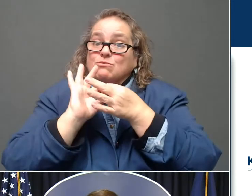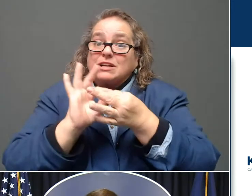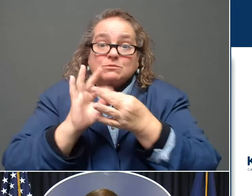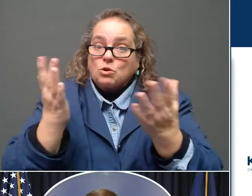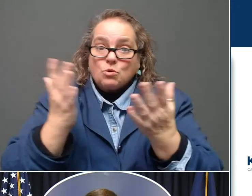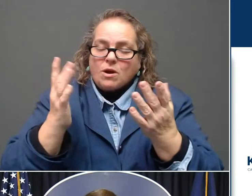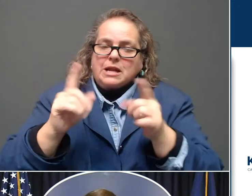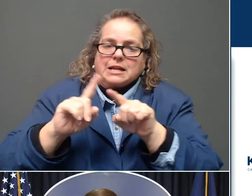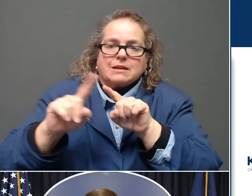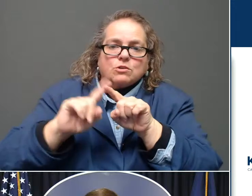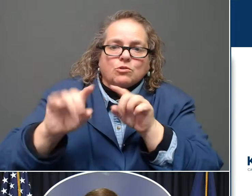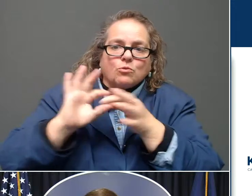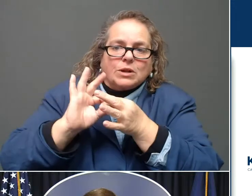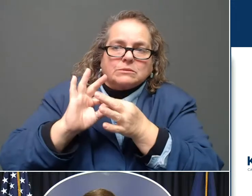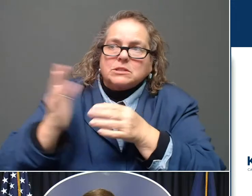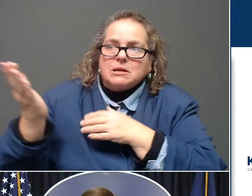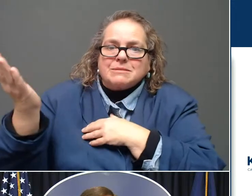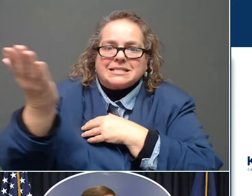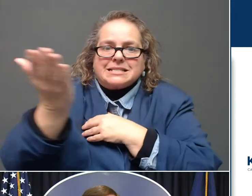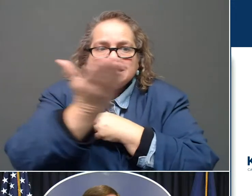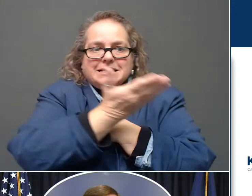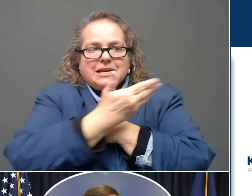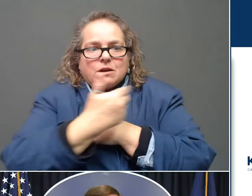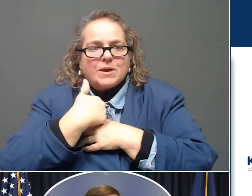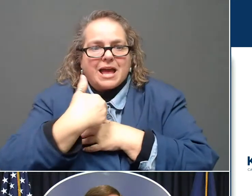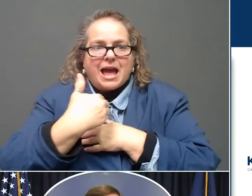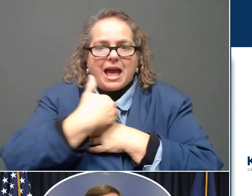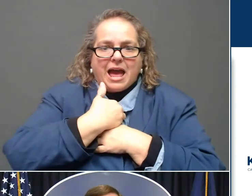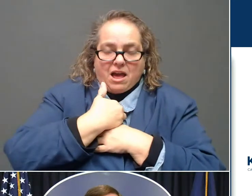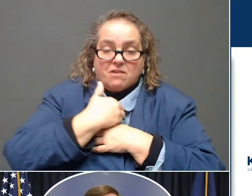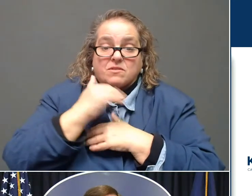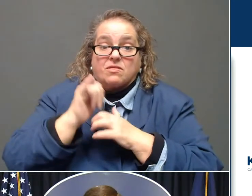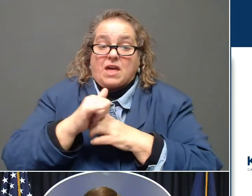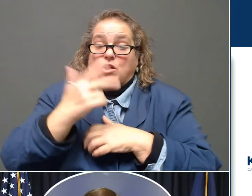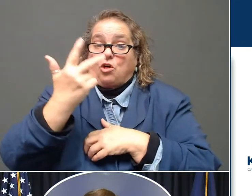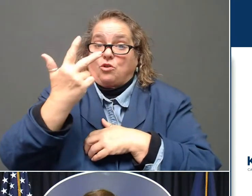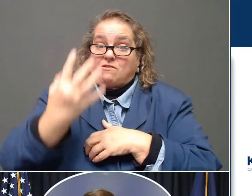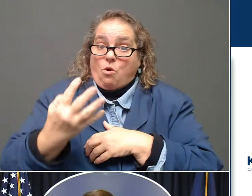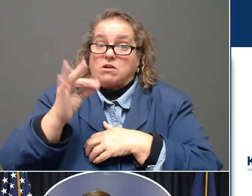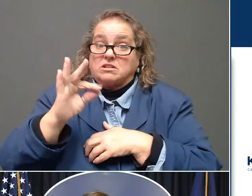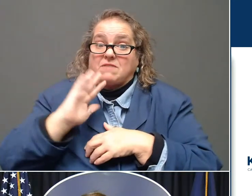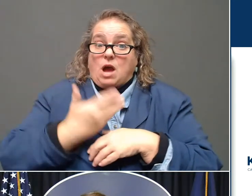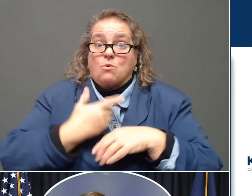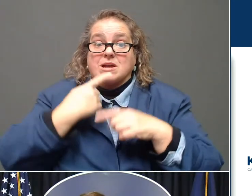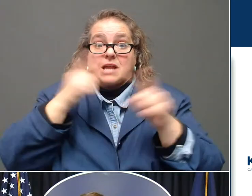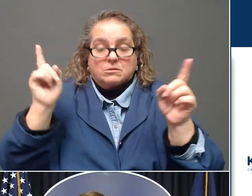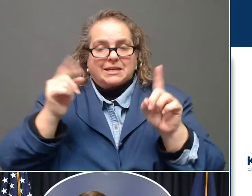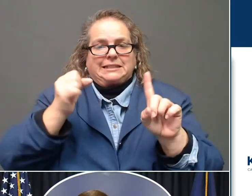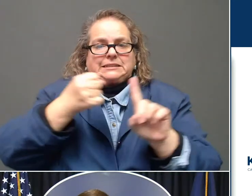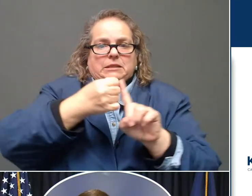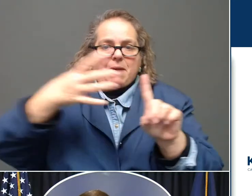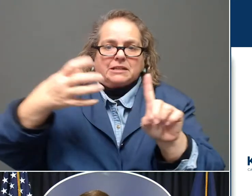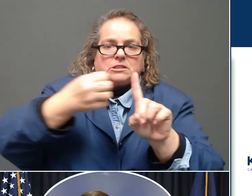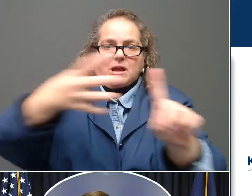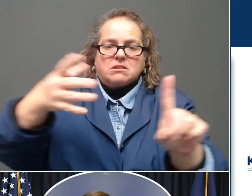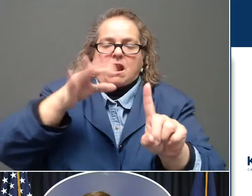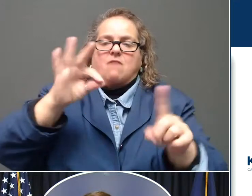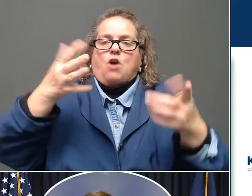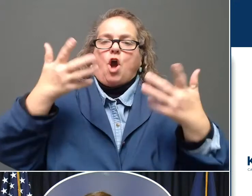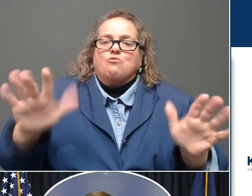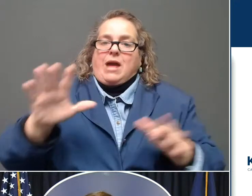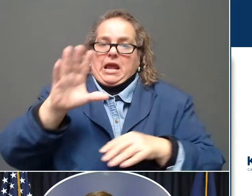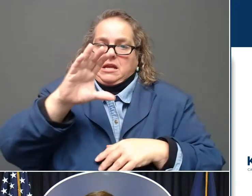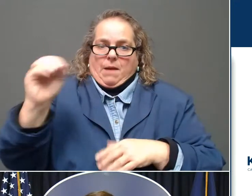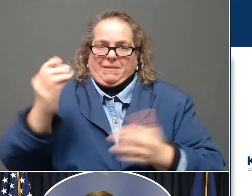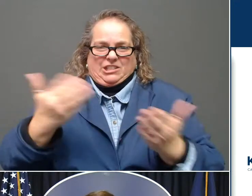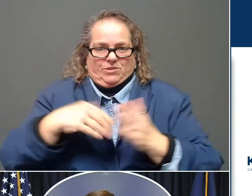about 3/4 of all the projects we announce are expansions of companies already in the Commonwealth. European companies today operate more